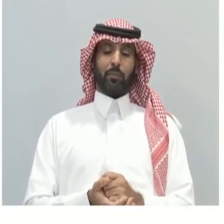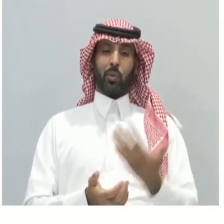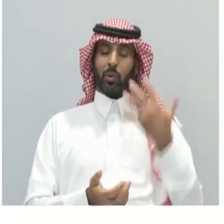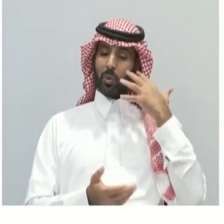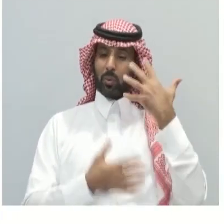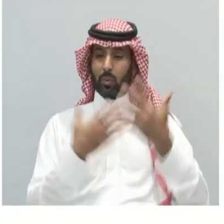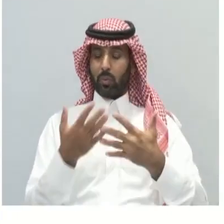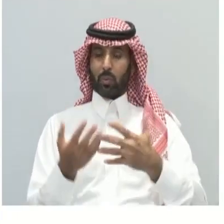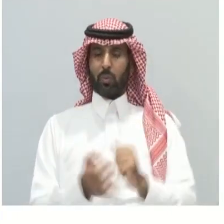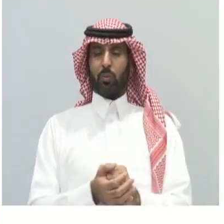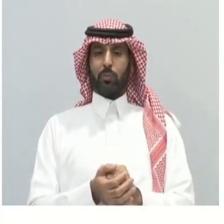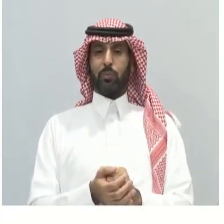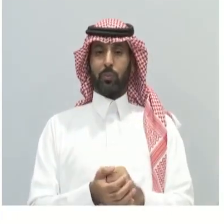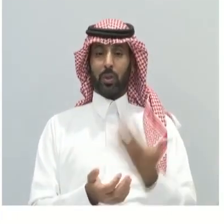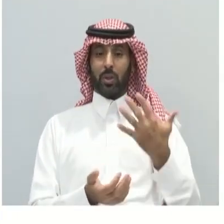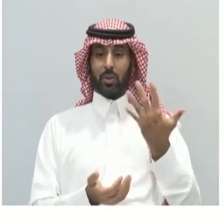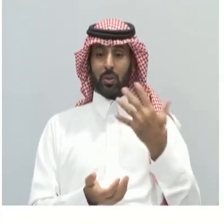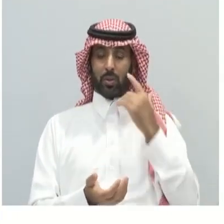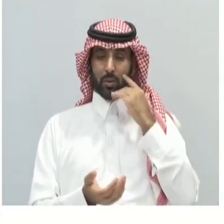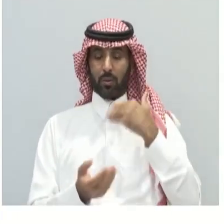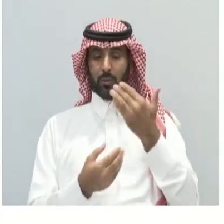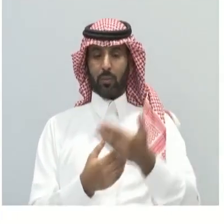evolution. In which of these